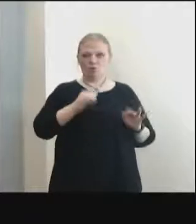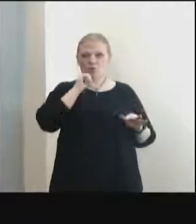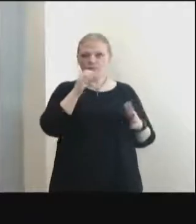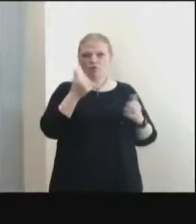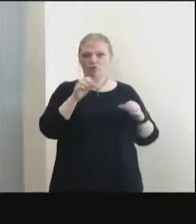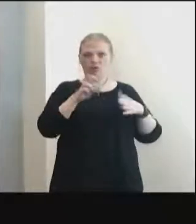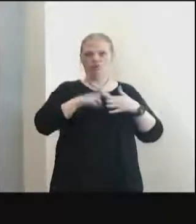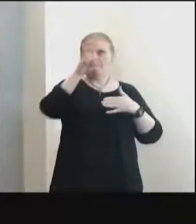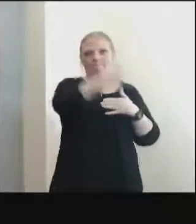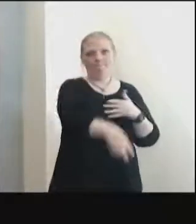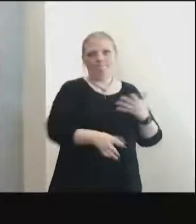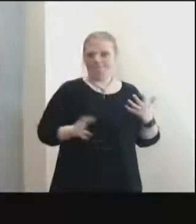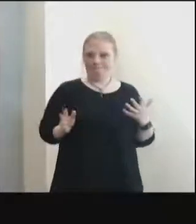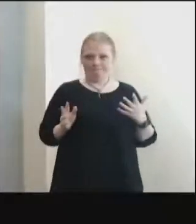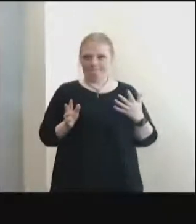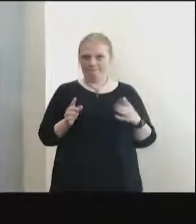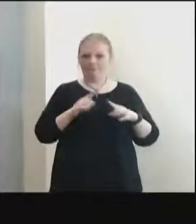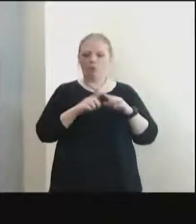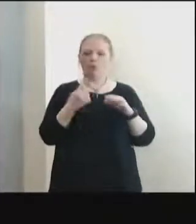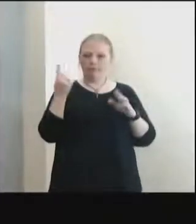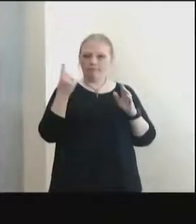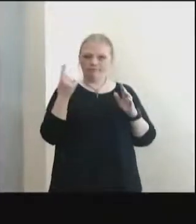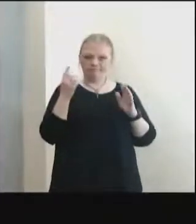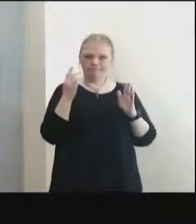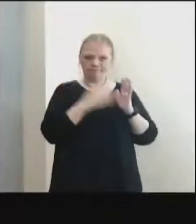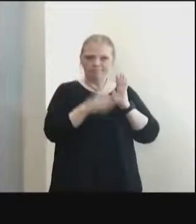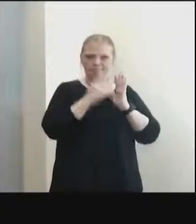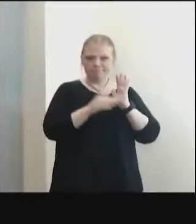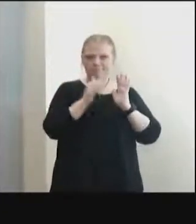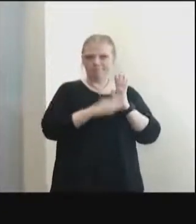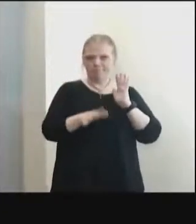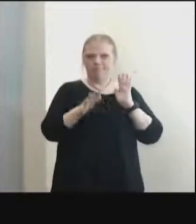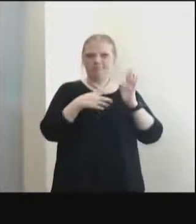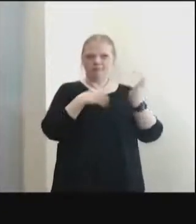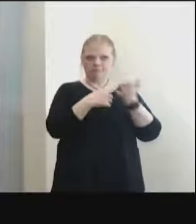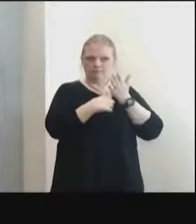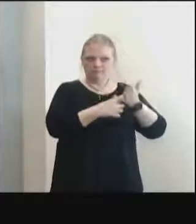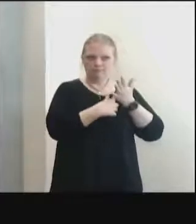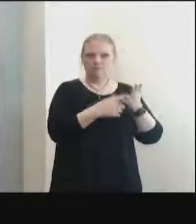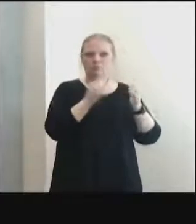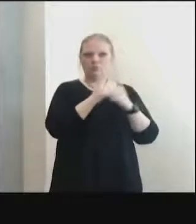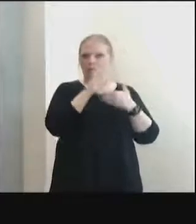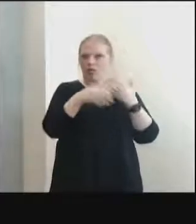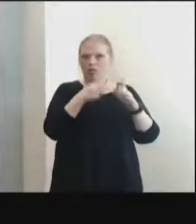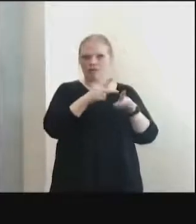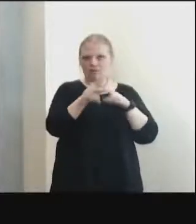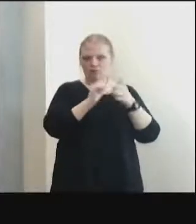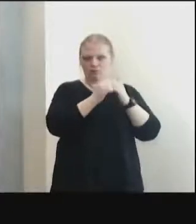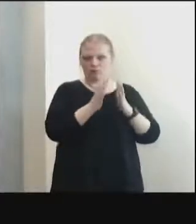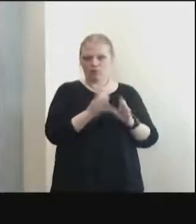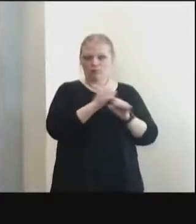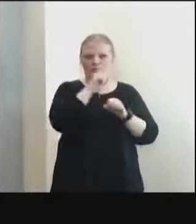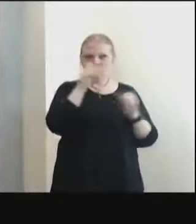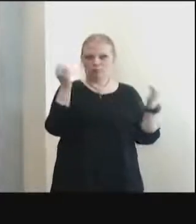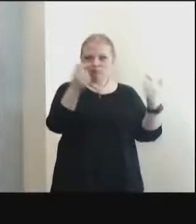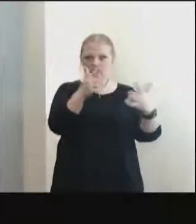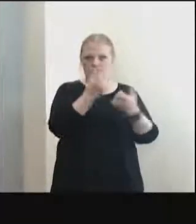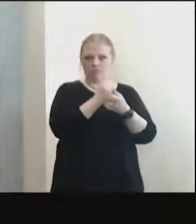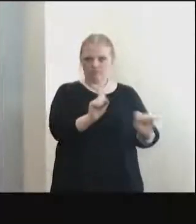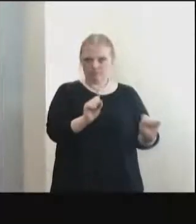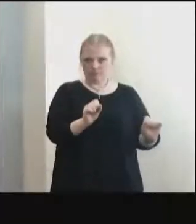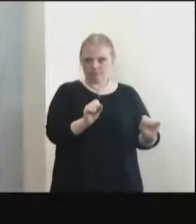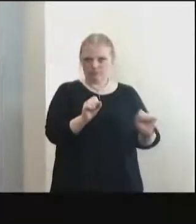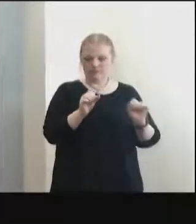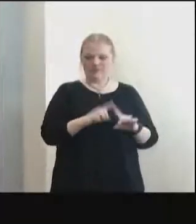horse, but we continue to have conversations with all of our partners in professional sports to ensure that they are all safe. The difference